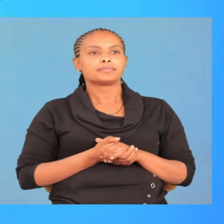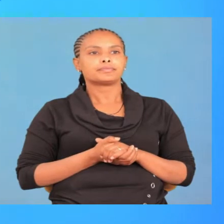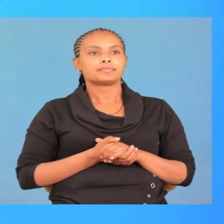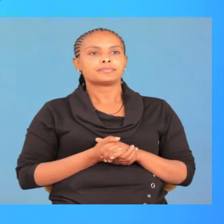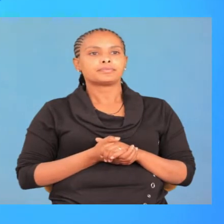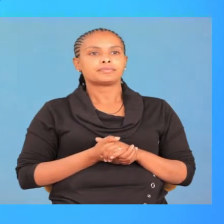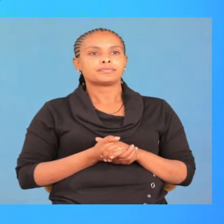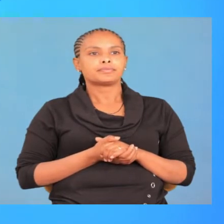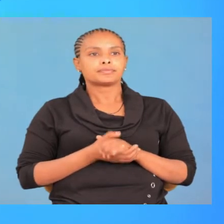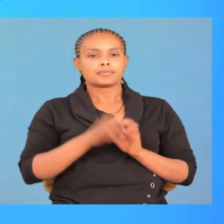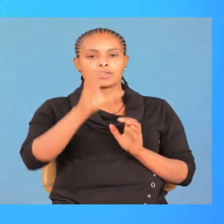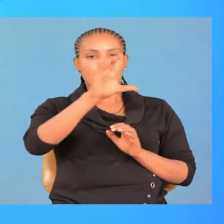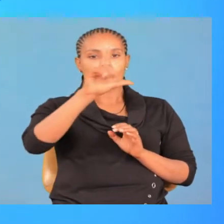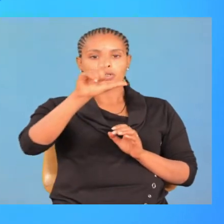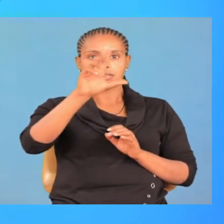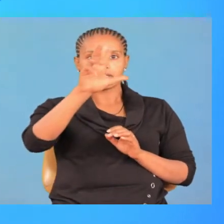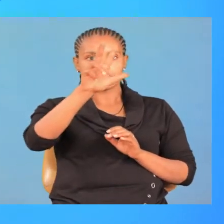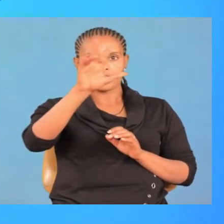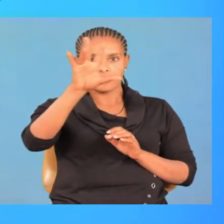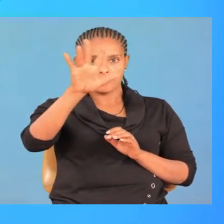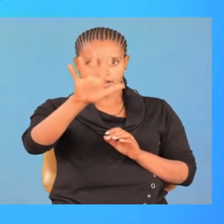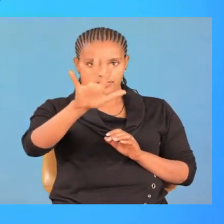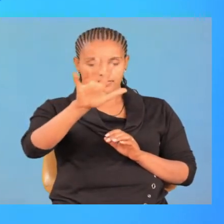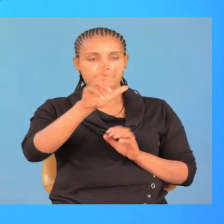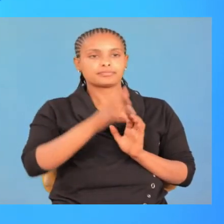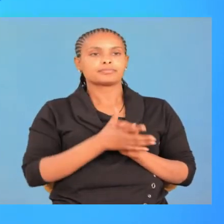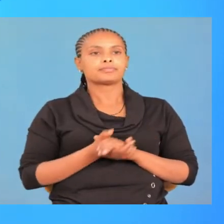abundance of chlorine 35,